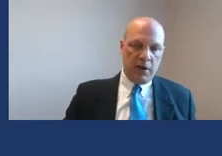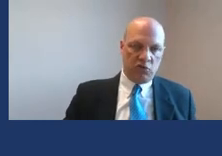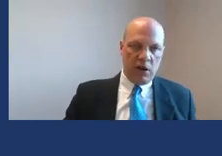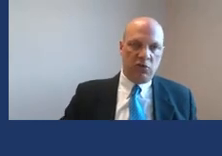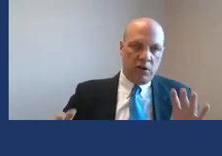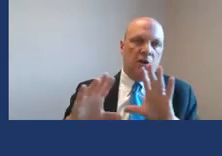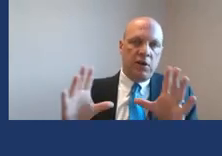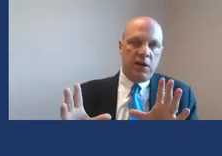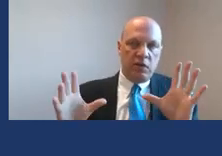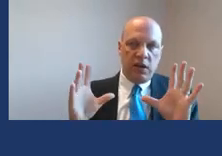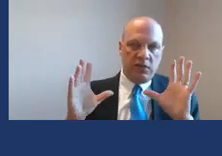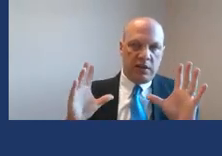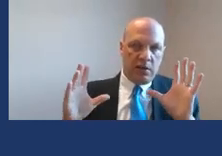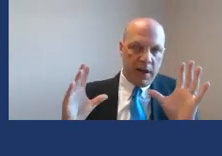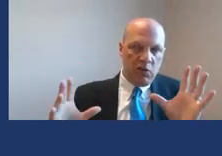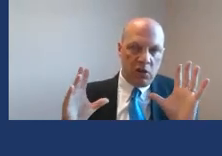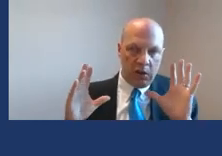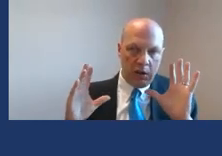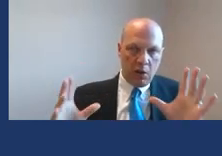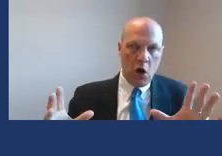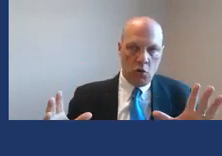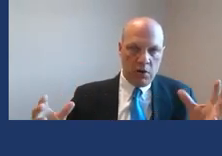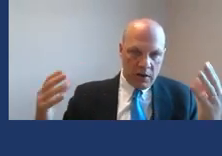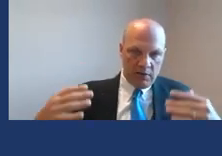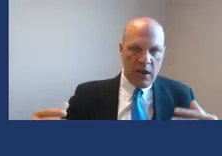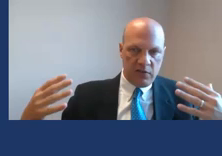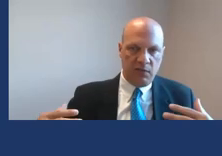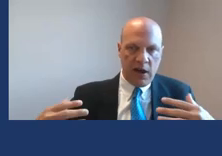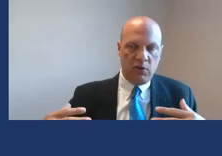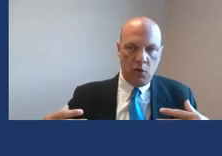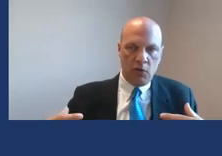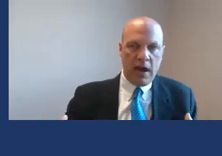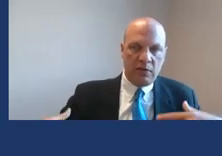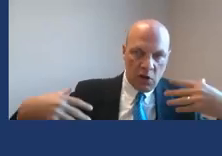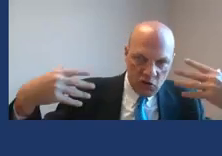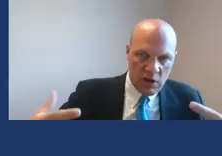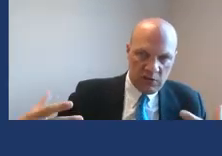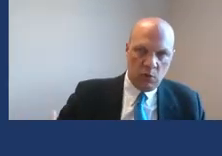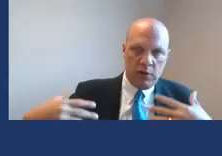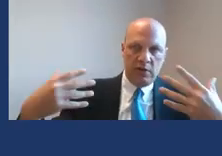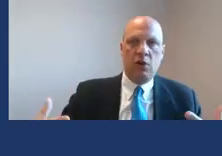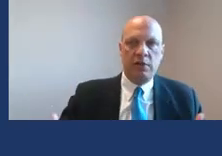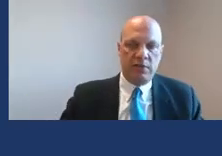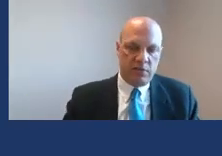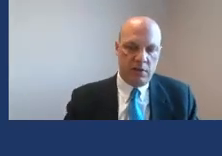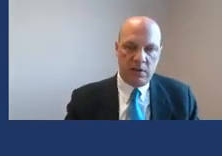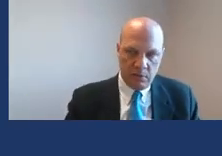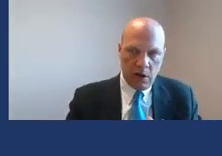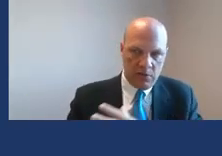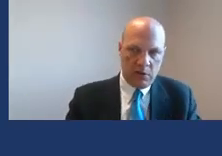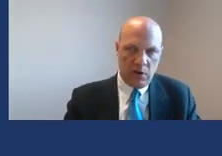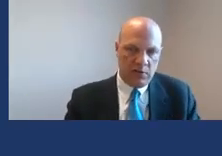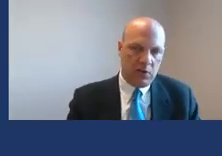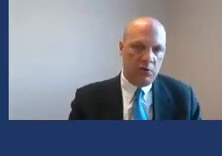mode of administration, the key thing is that the patient alone takes the final overt act. She is the one